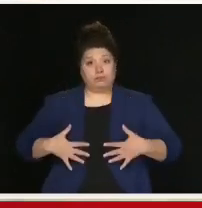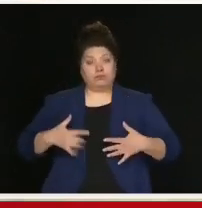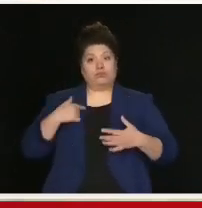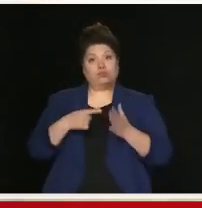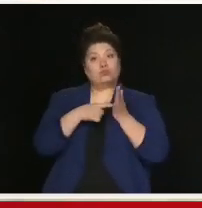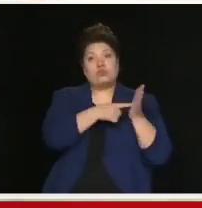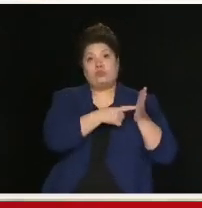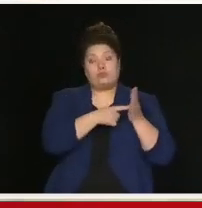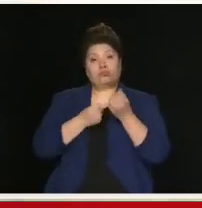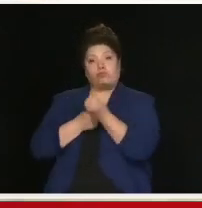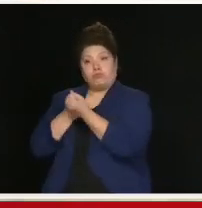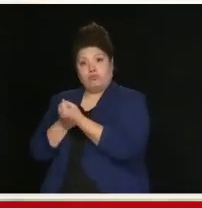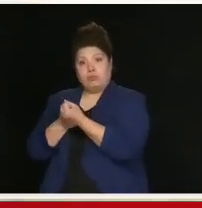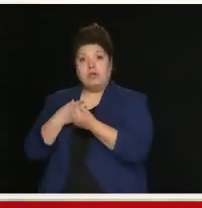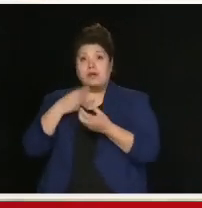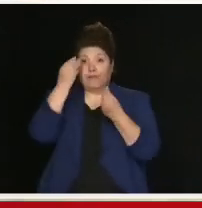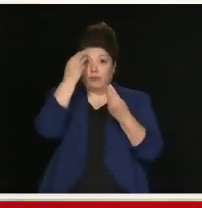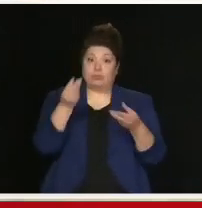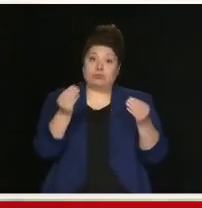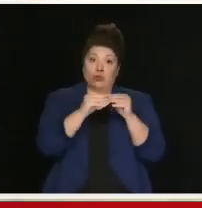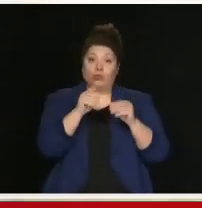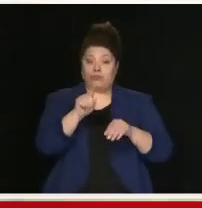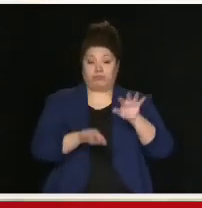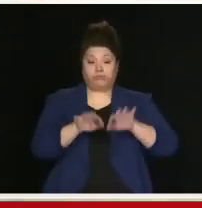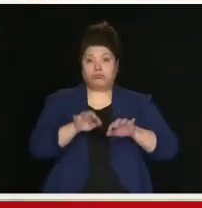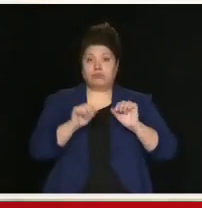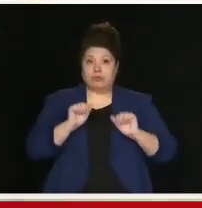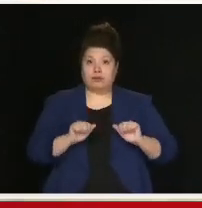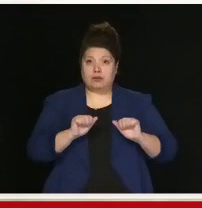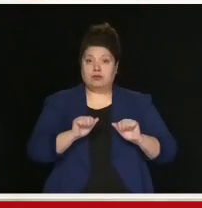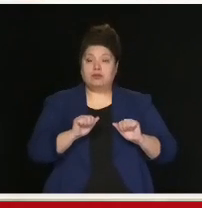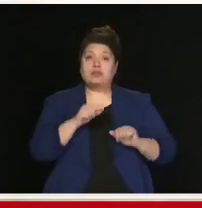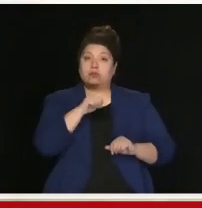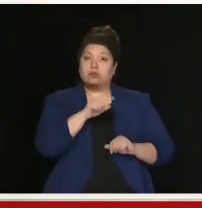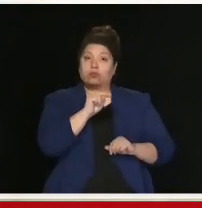more information, I invite you to consult the